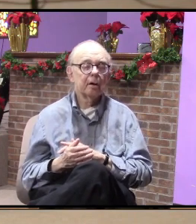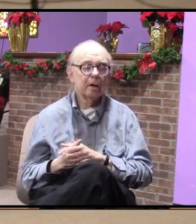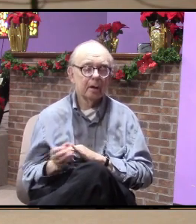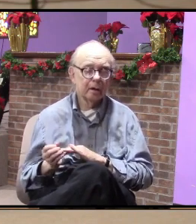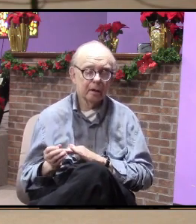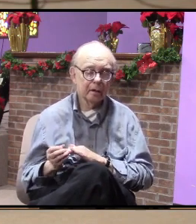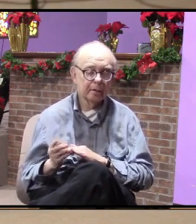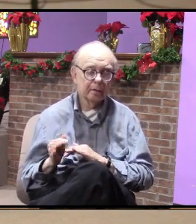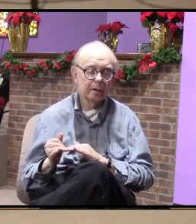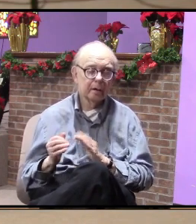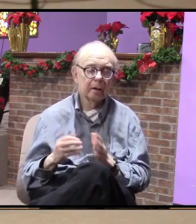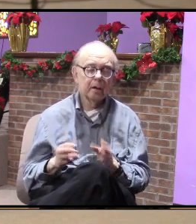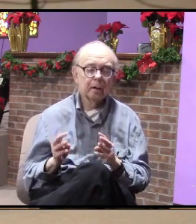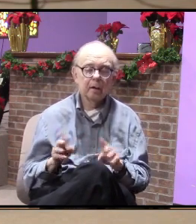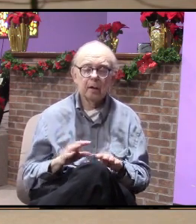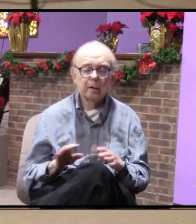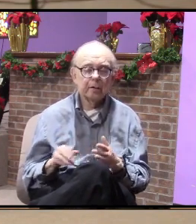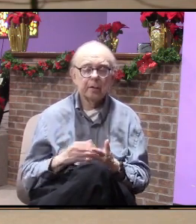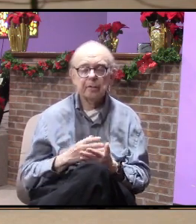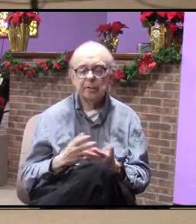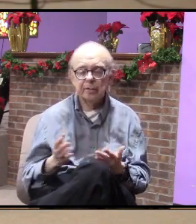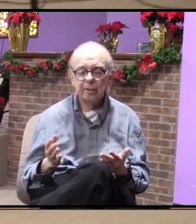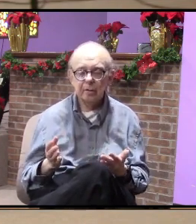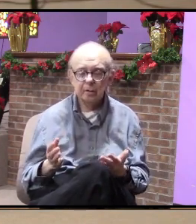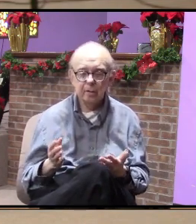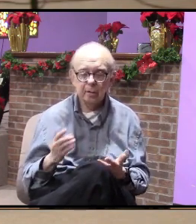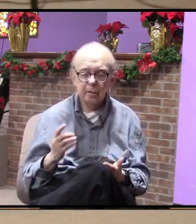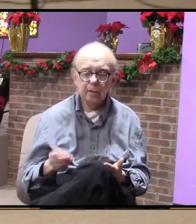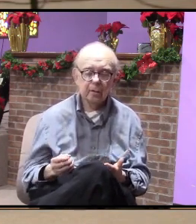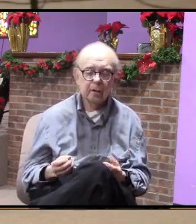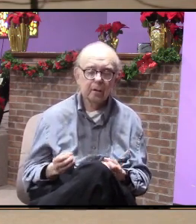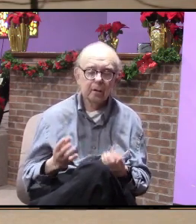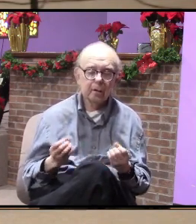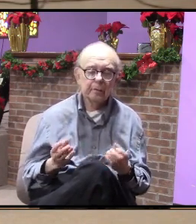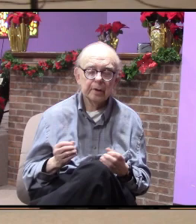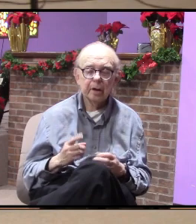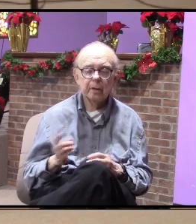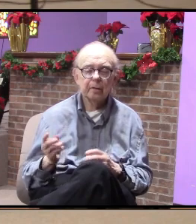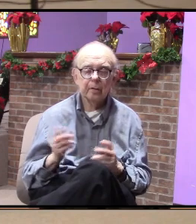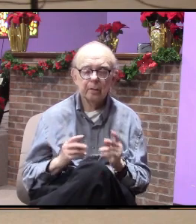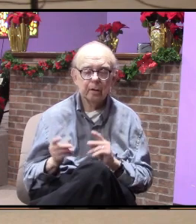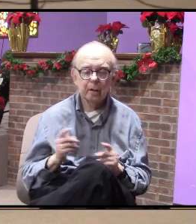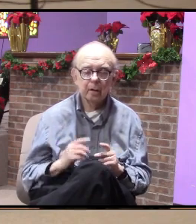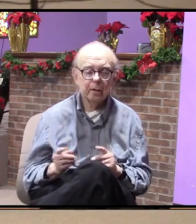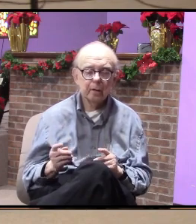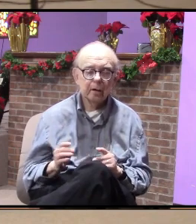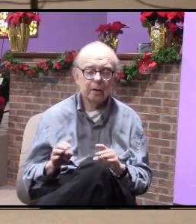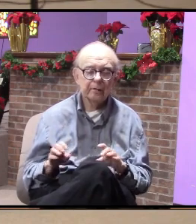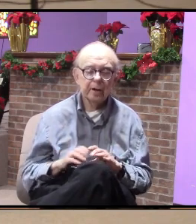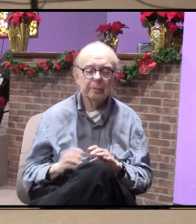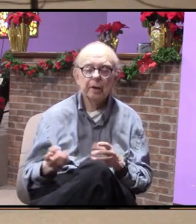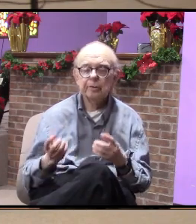And by the way, as you're doing all of this, there's multitudes of others that are coming in.